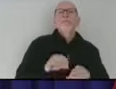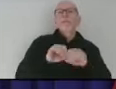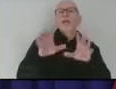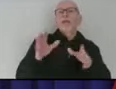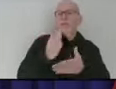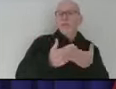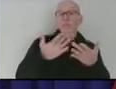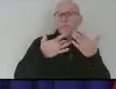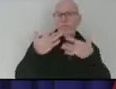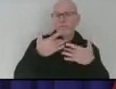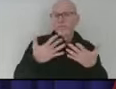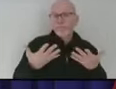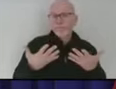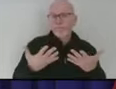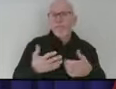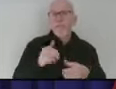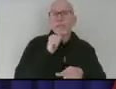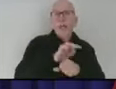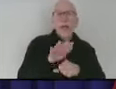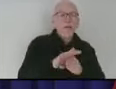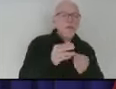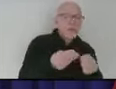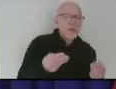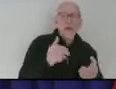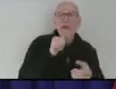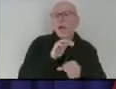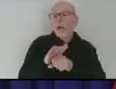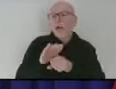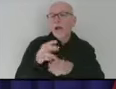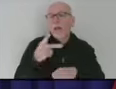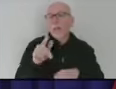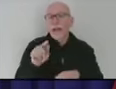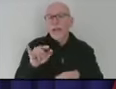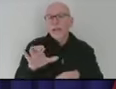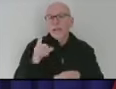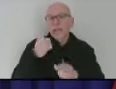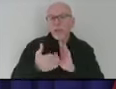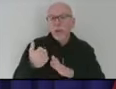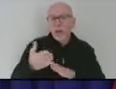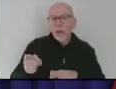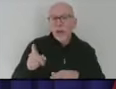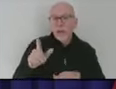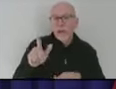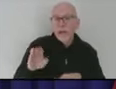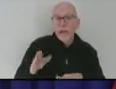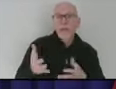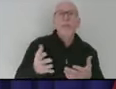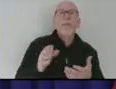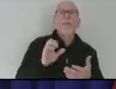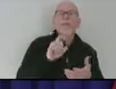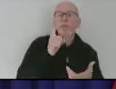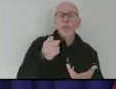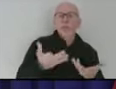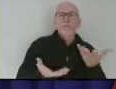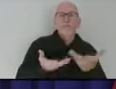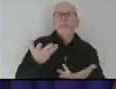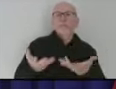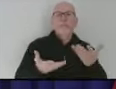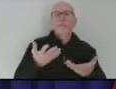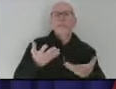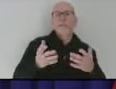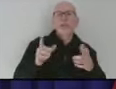shortages of different materials, plastic materials that the labs need to run some of these labs. So it's really a juggling act similar to what we